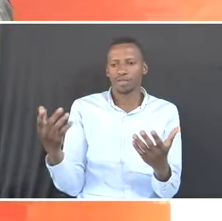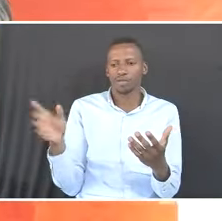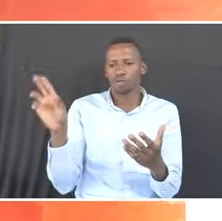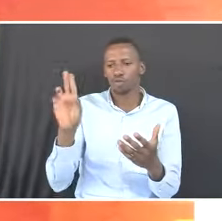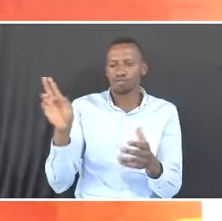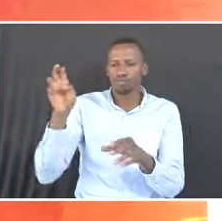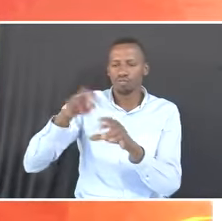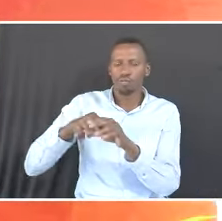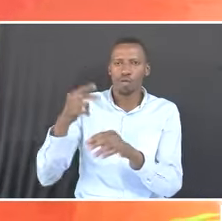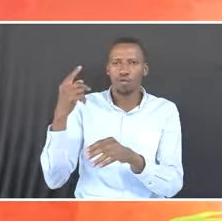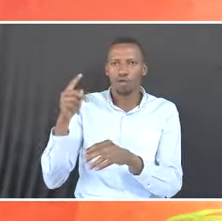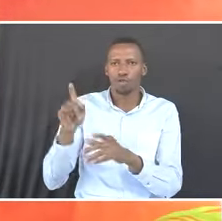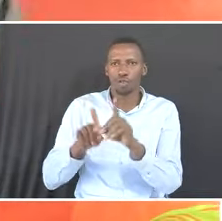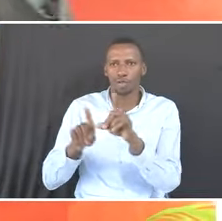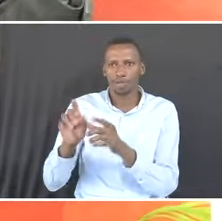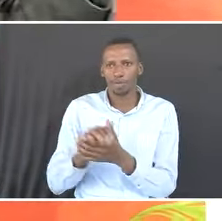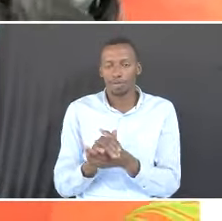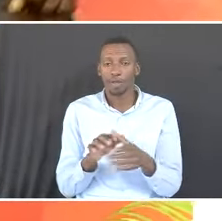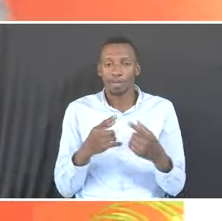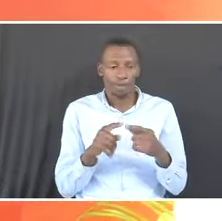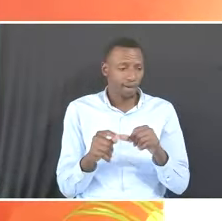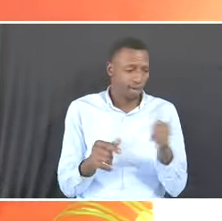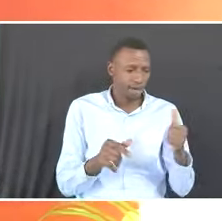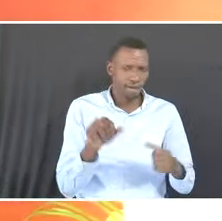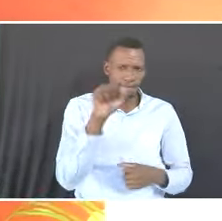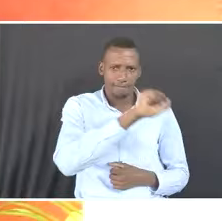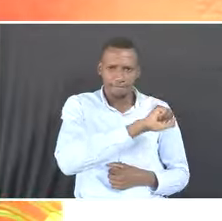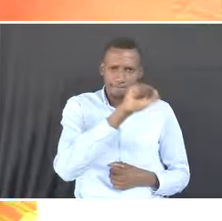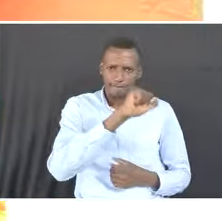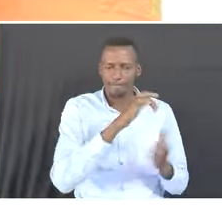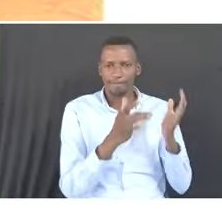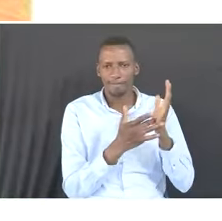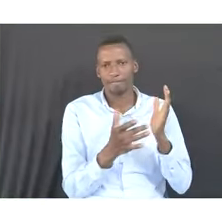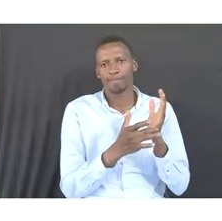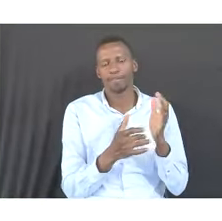a few who have cars.